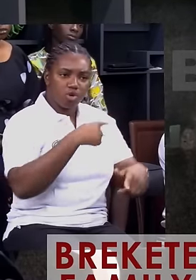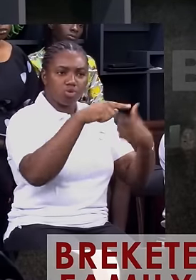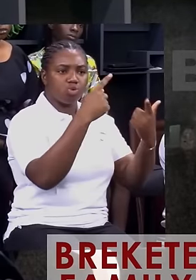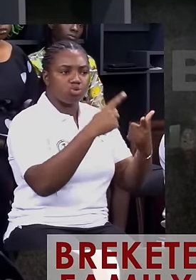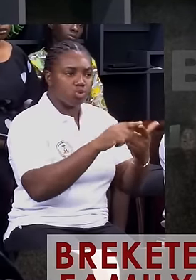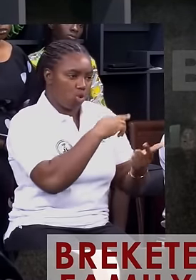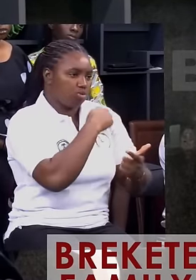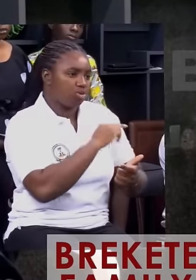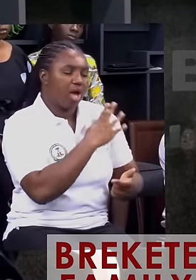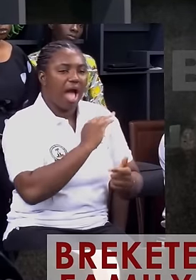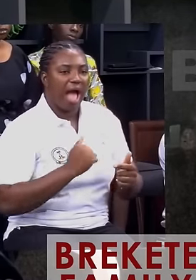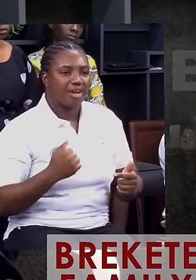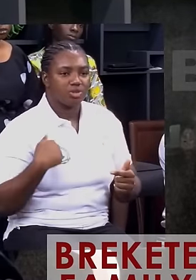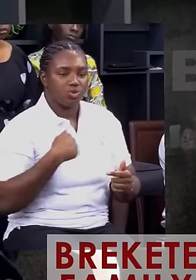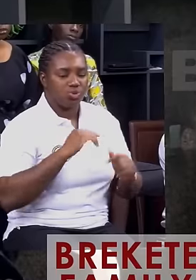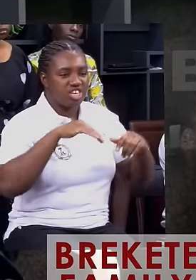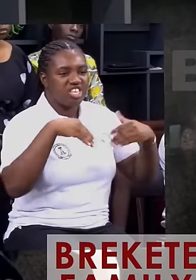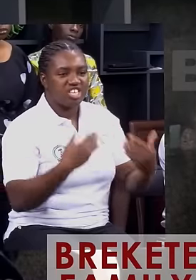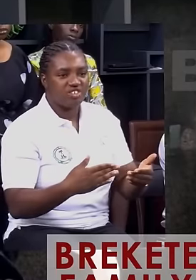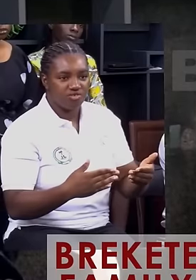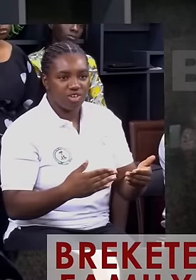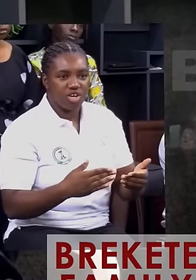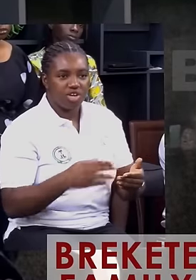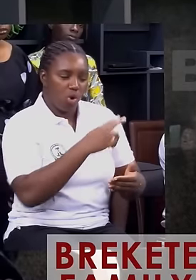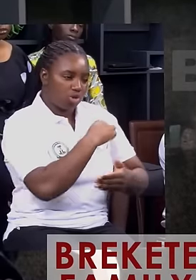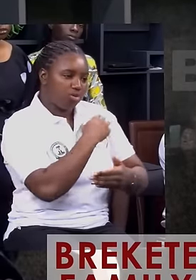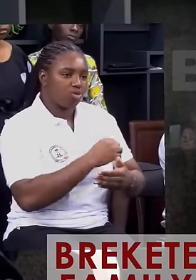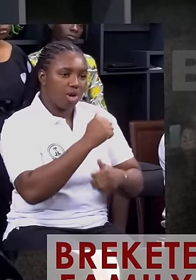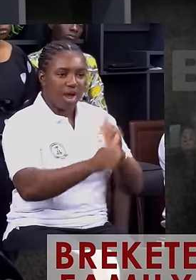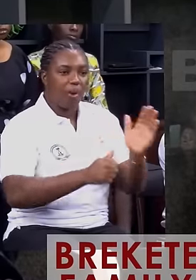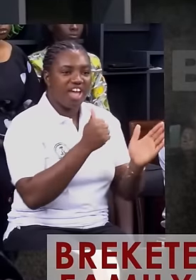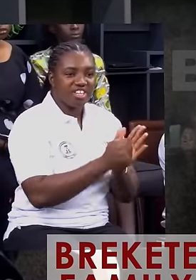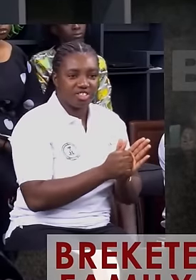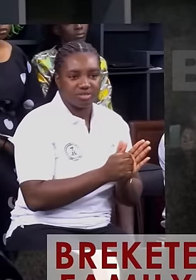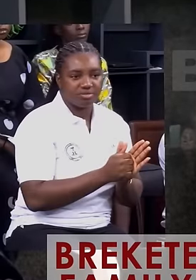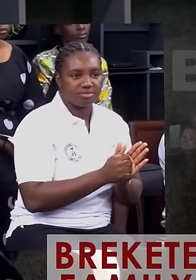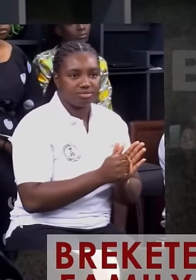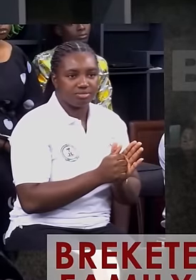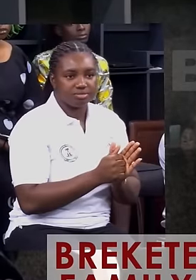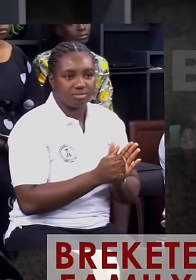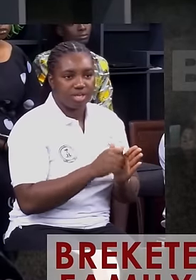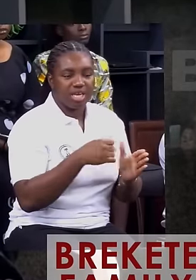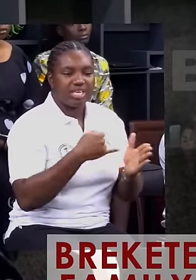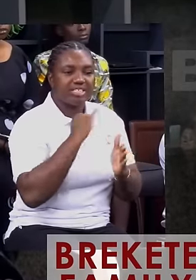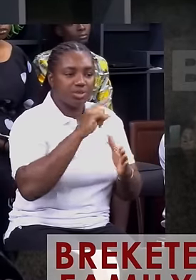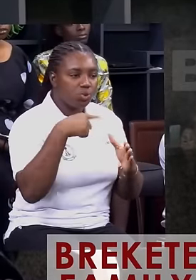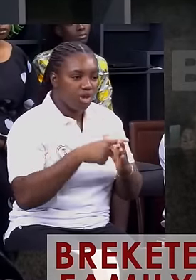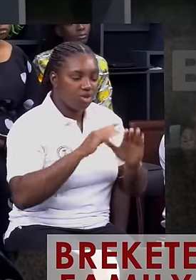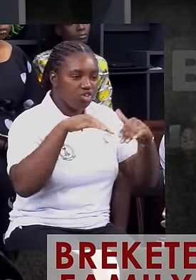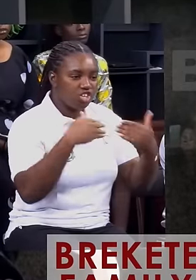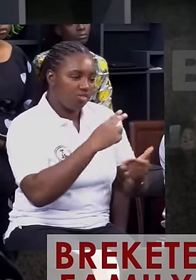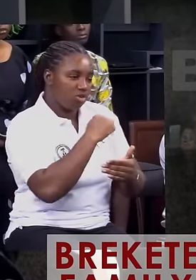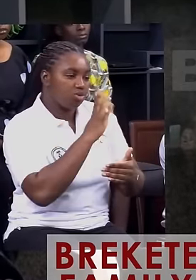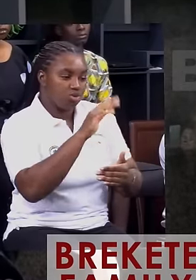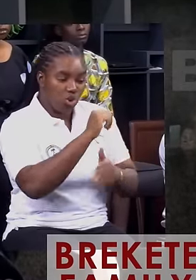our age? How many of us bring our date of birth and say our birth certificate? When you give the hospital